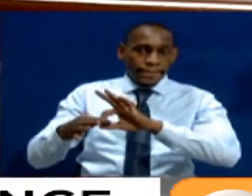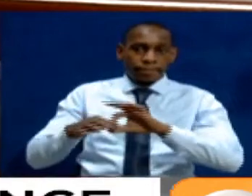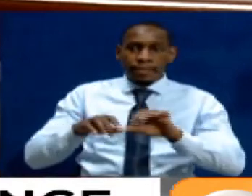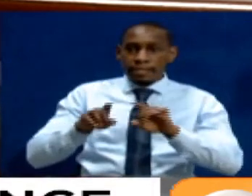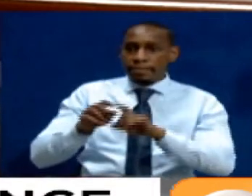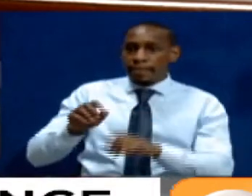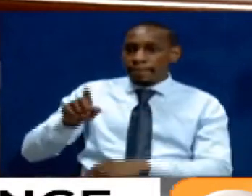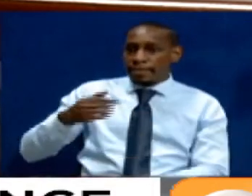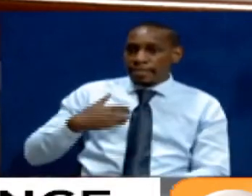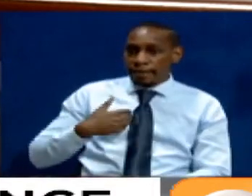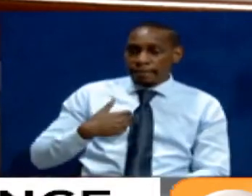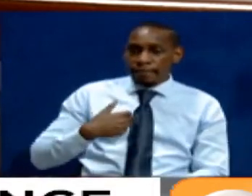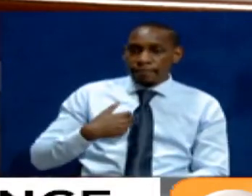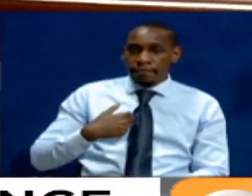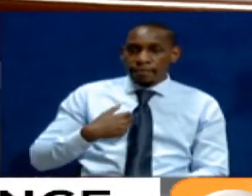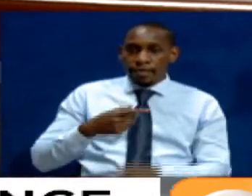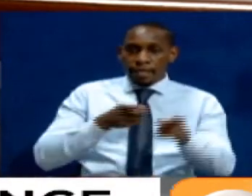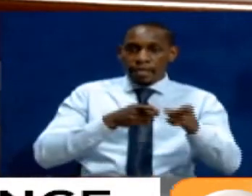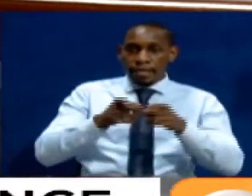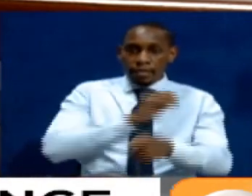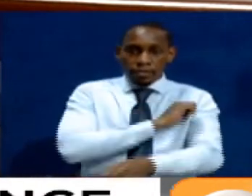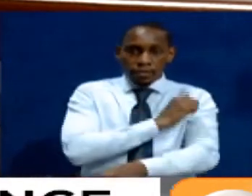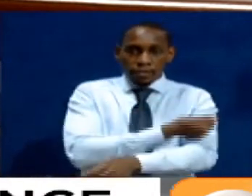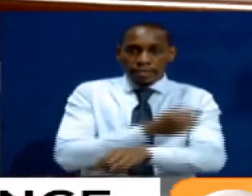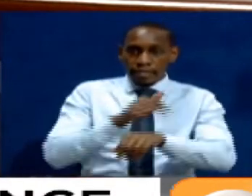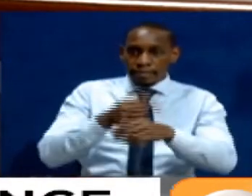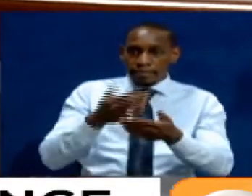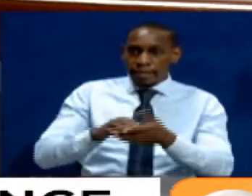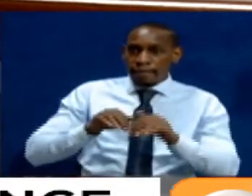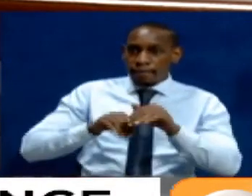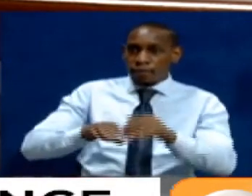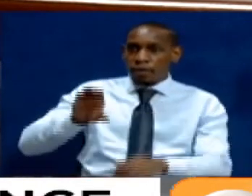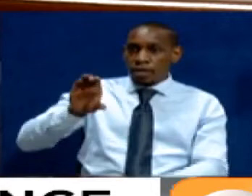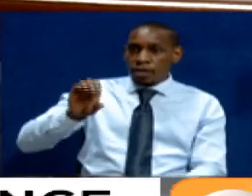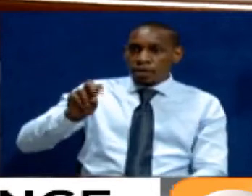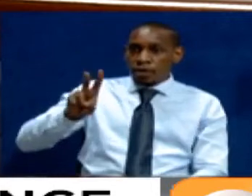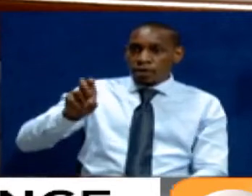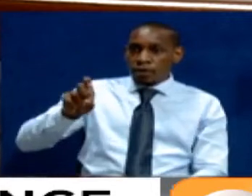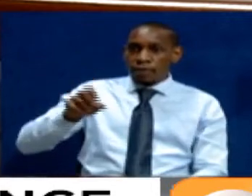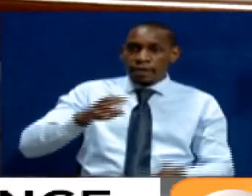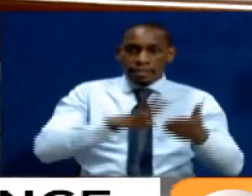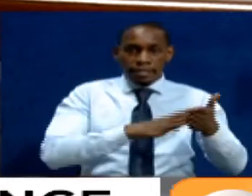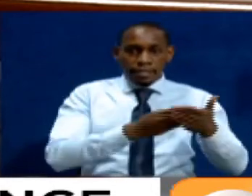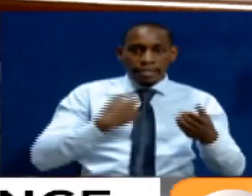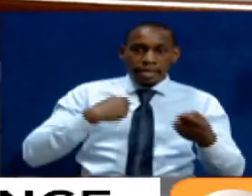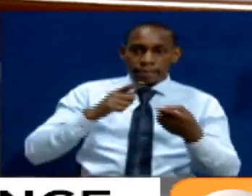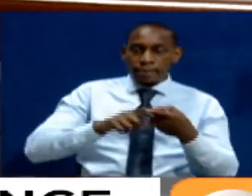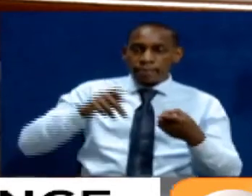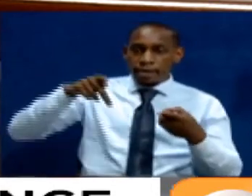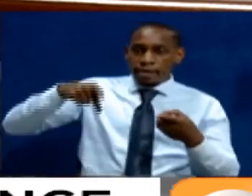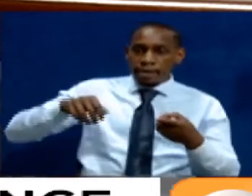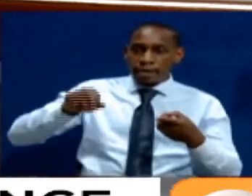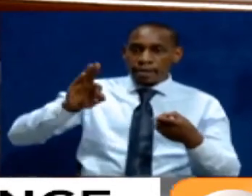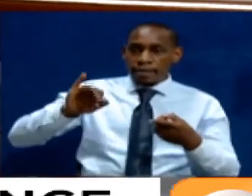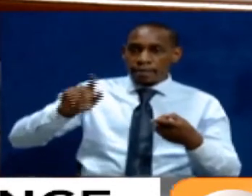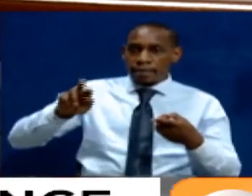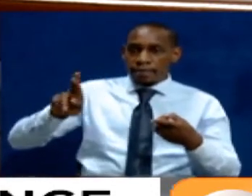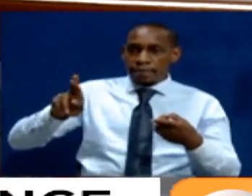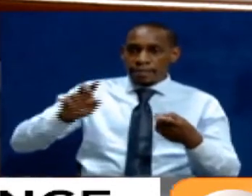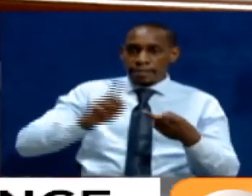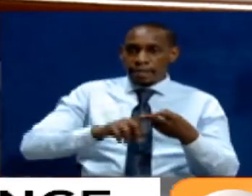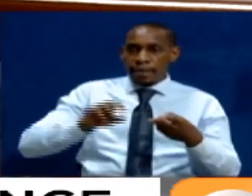you also have to have that stringent regulatory authority. Currently under the COVAX mechanism, we have Pfizer, Moderna,